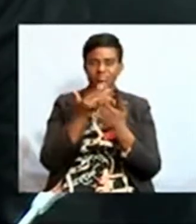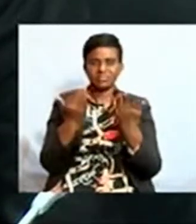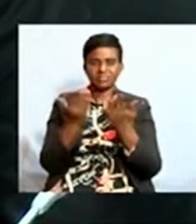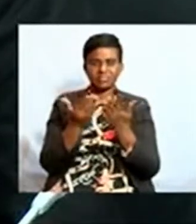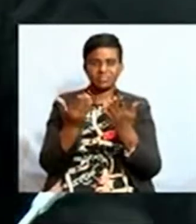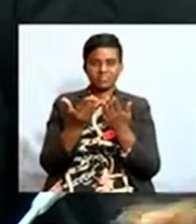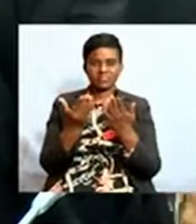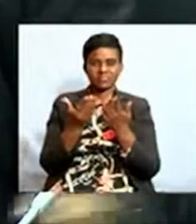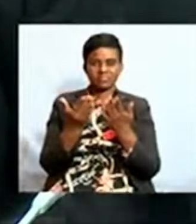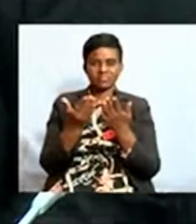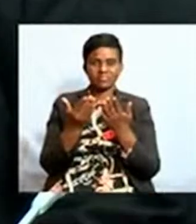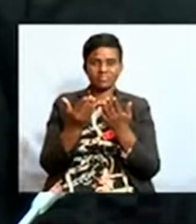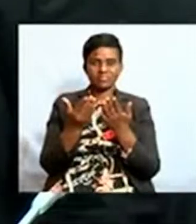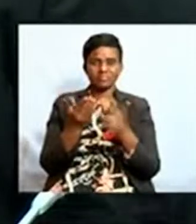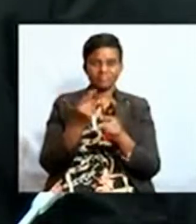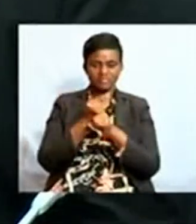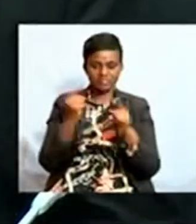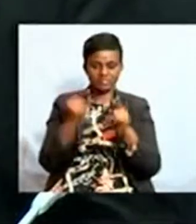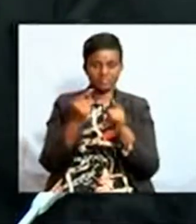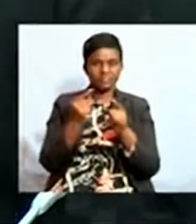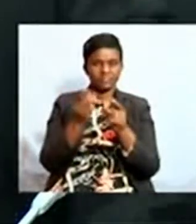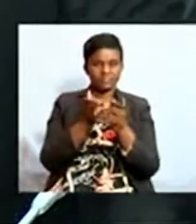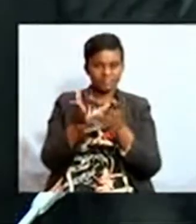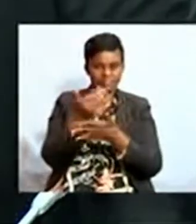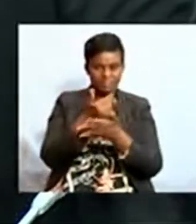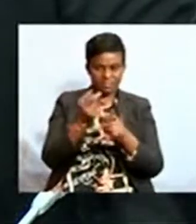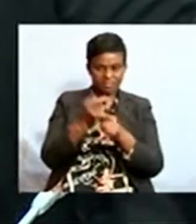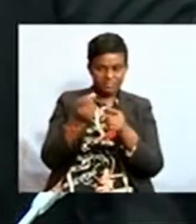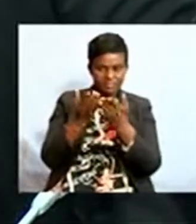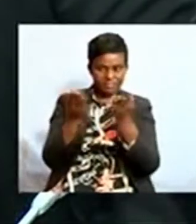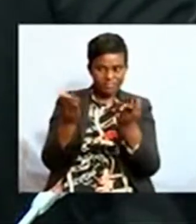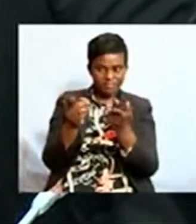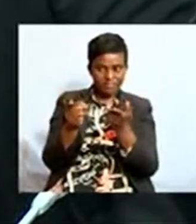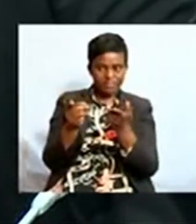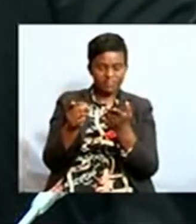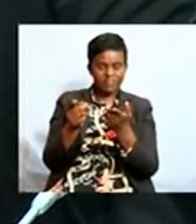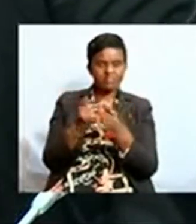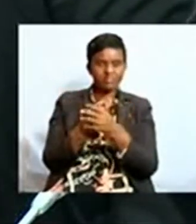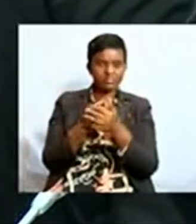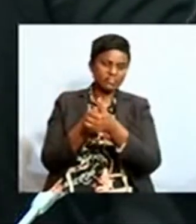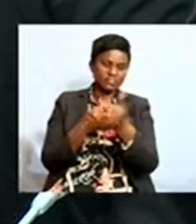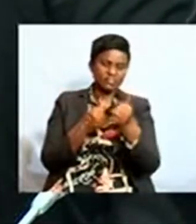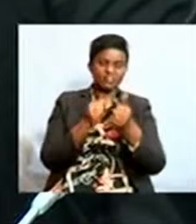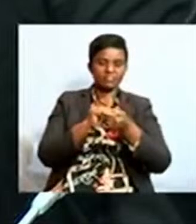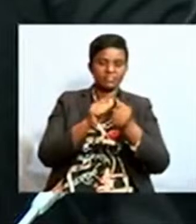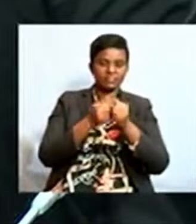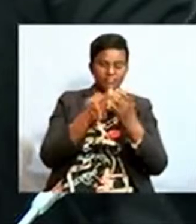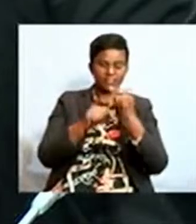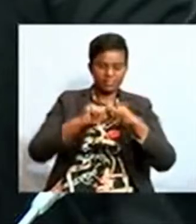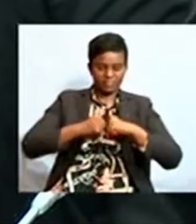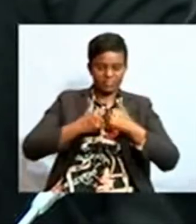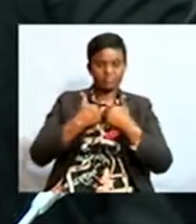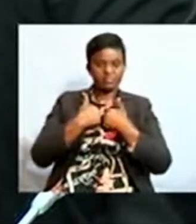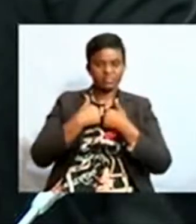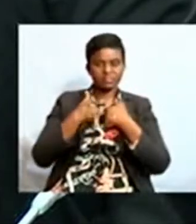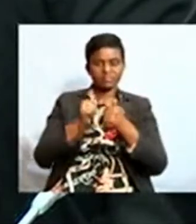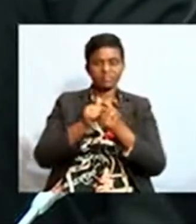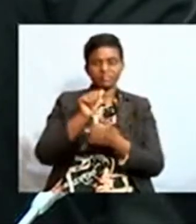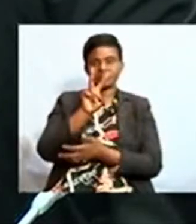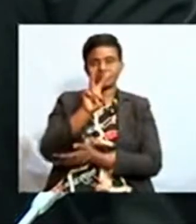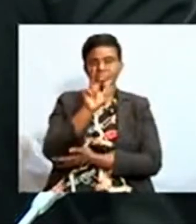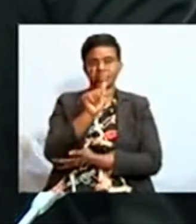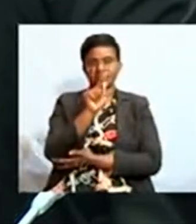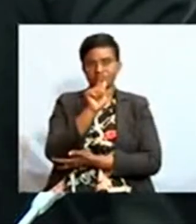pay huge amounts, which you just collect from one hand and give on the other hand. The other problem that we had with VAT was